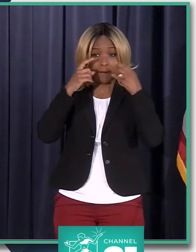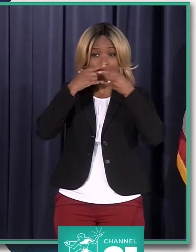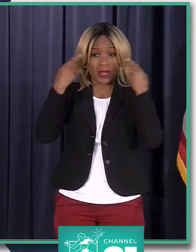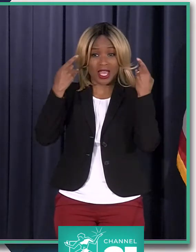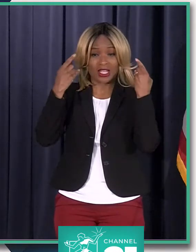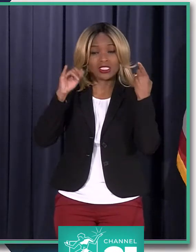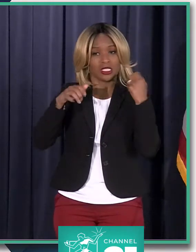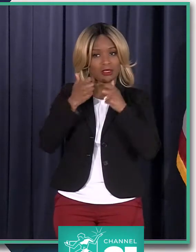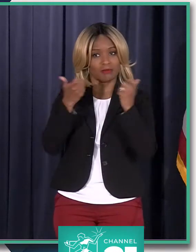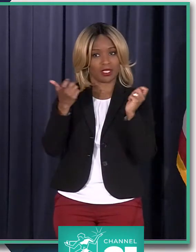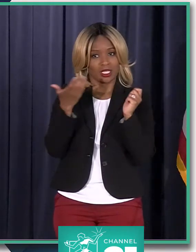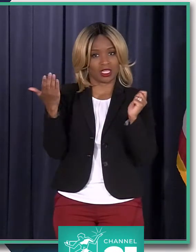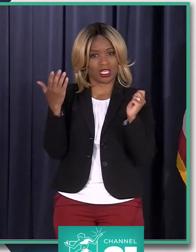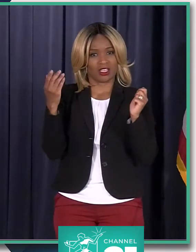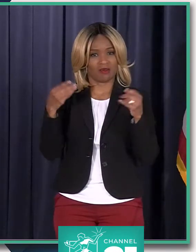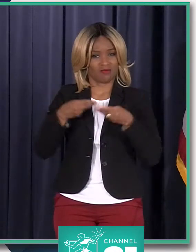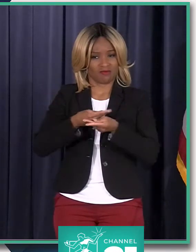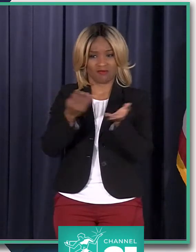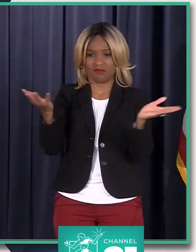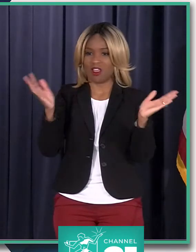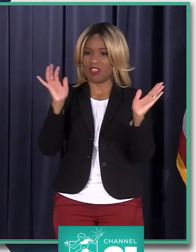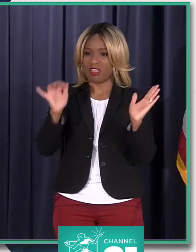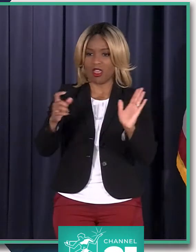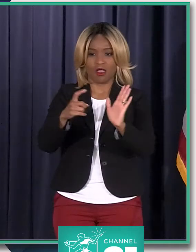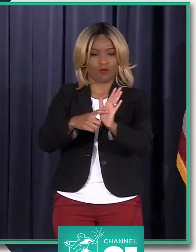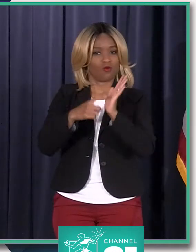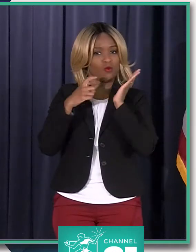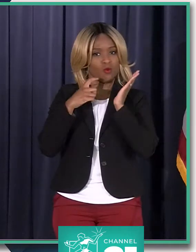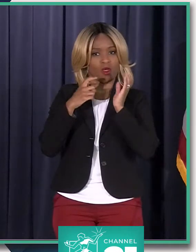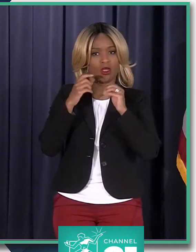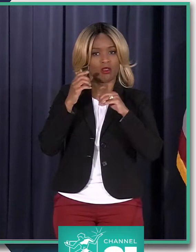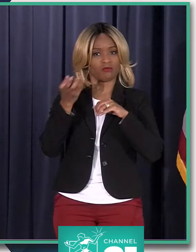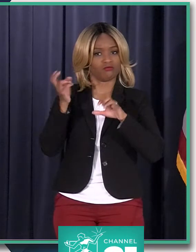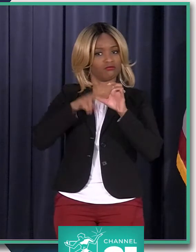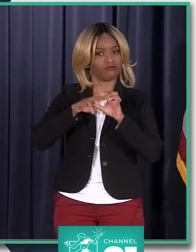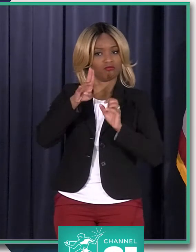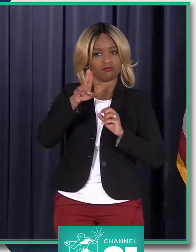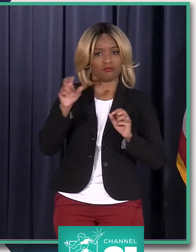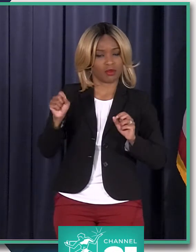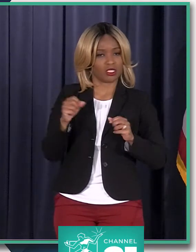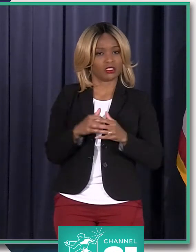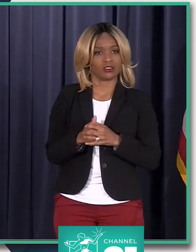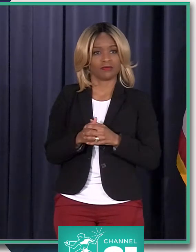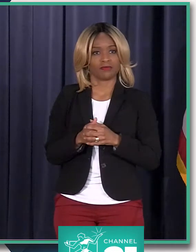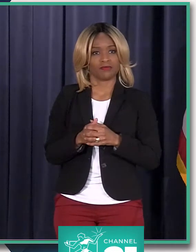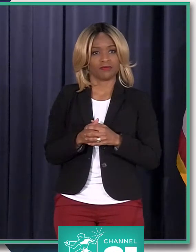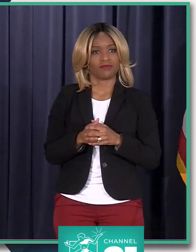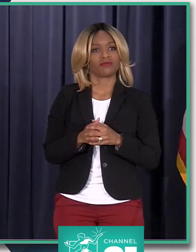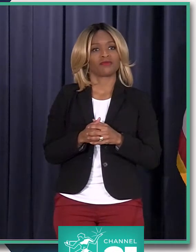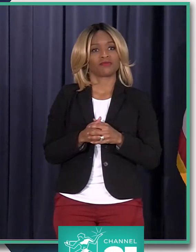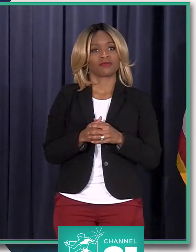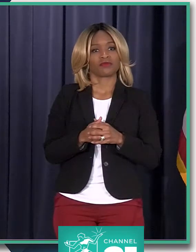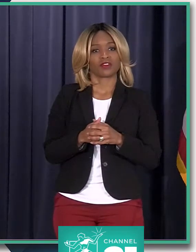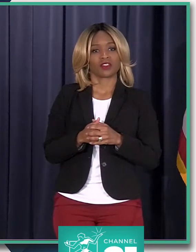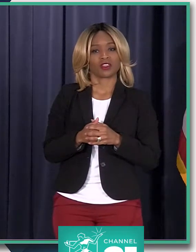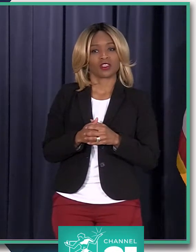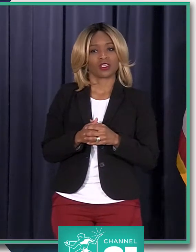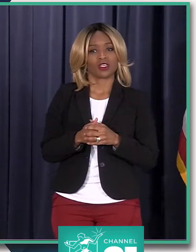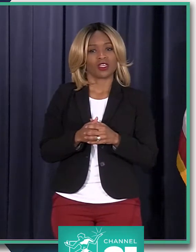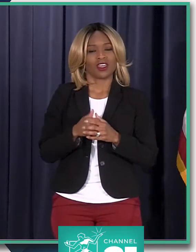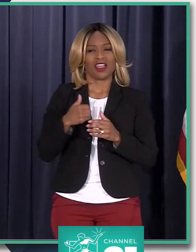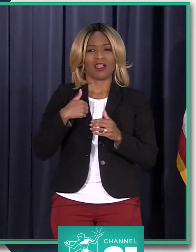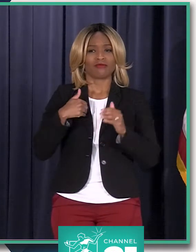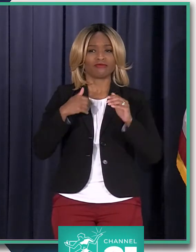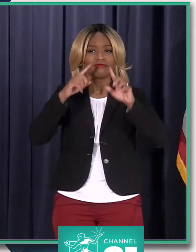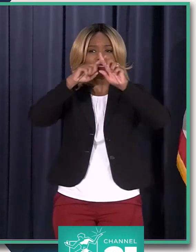of the marquee, masks are required. In addition, we have put all types of